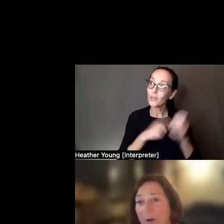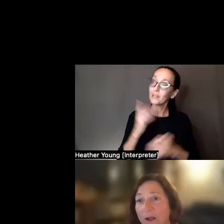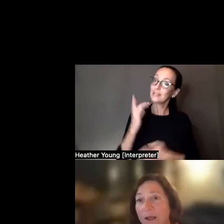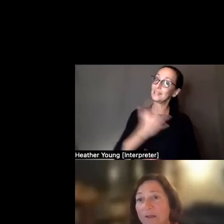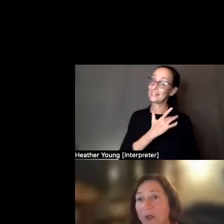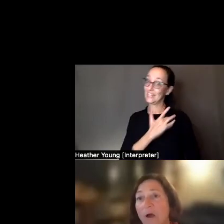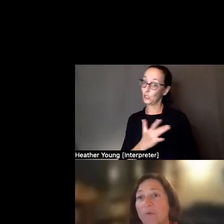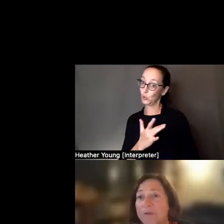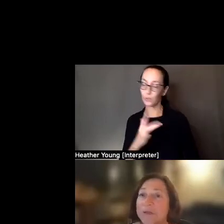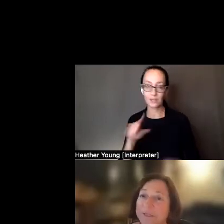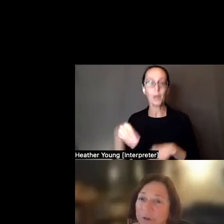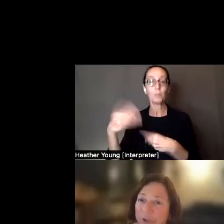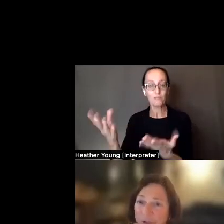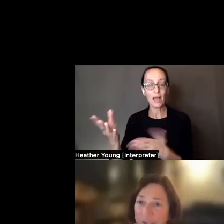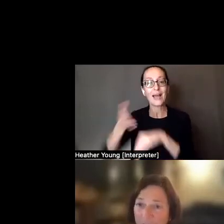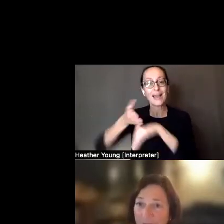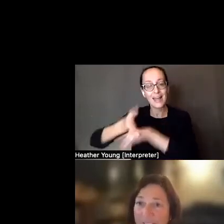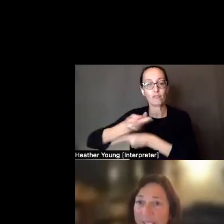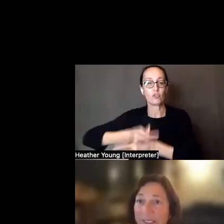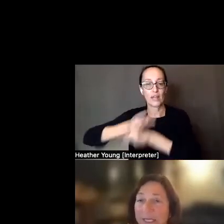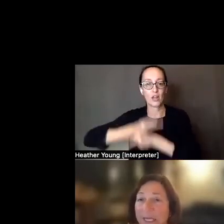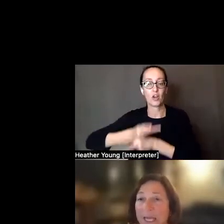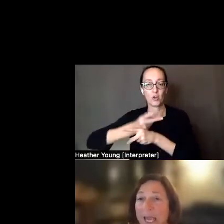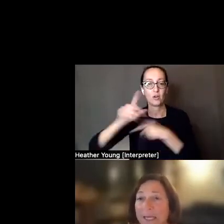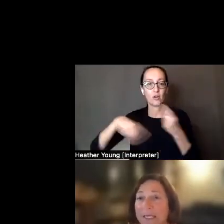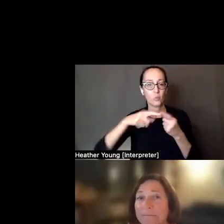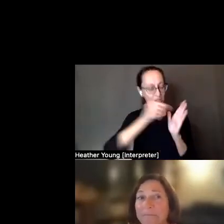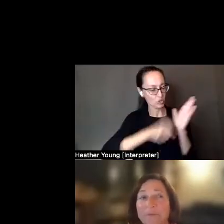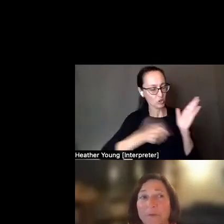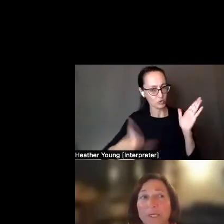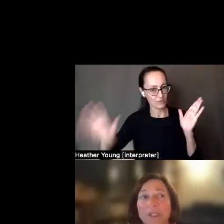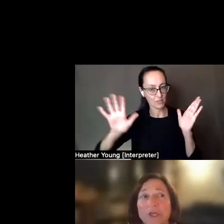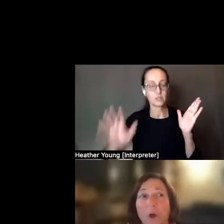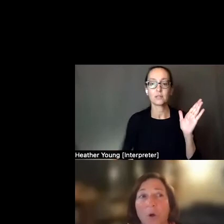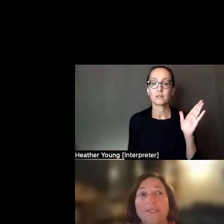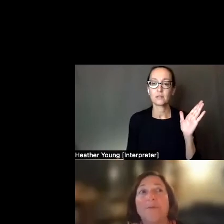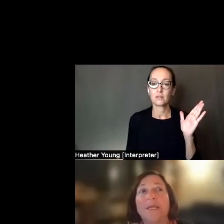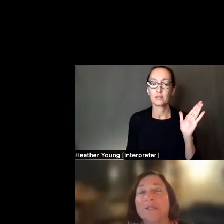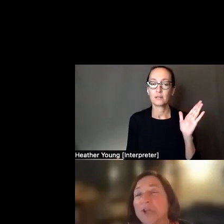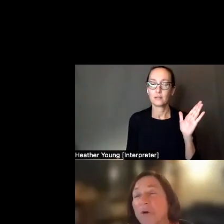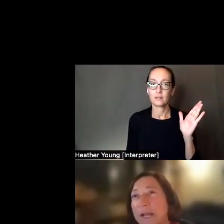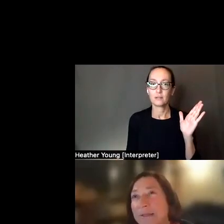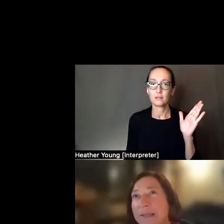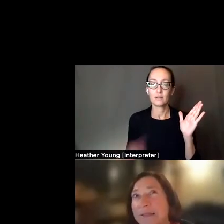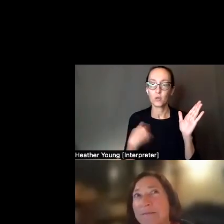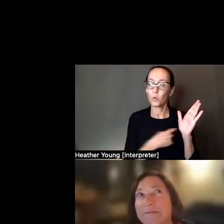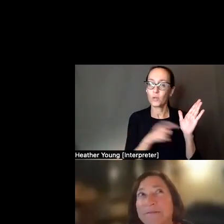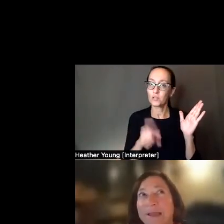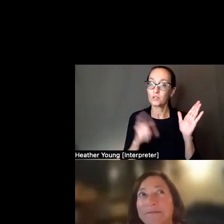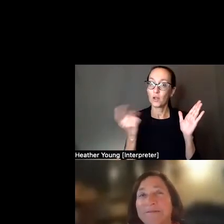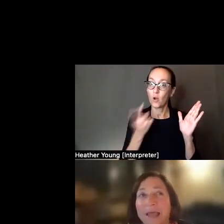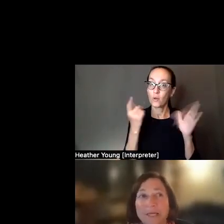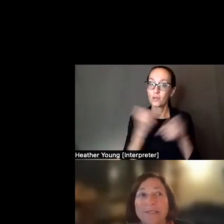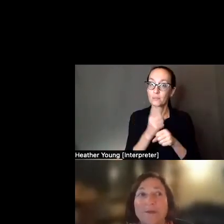aftercare along with this surgical intervention. And we should always be ensuring